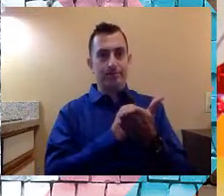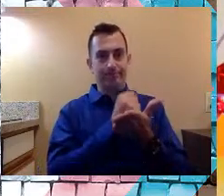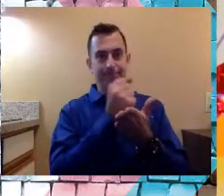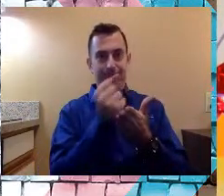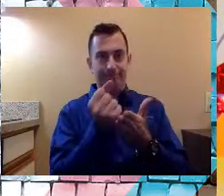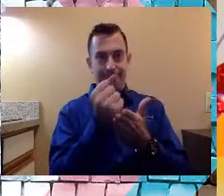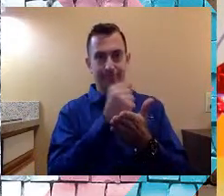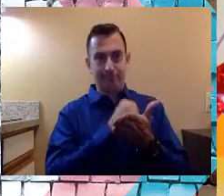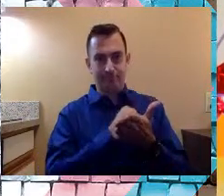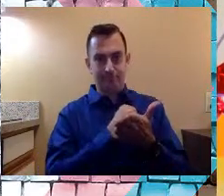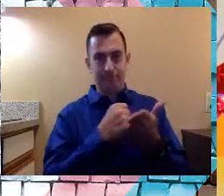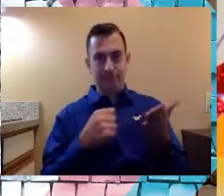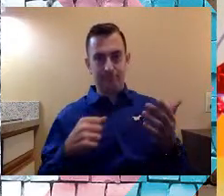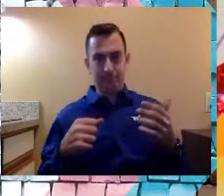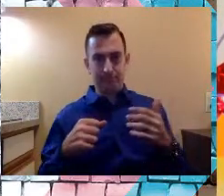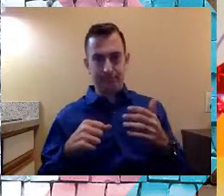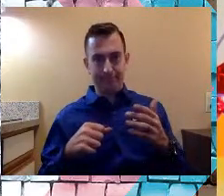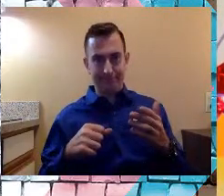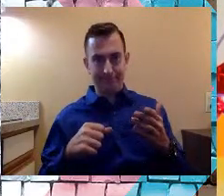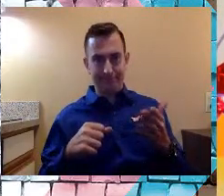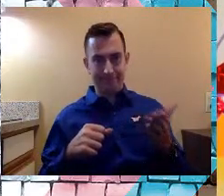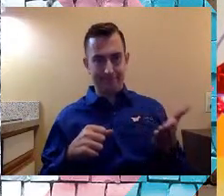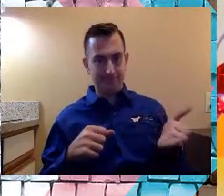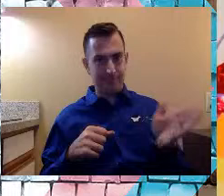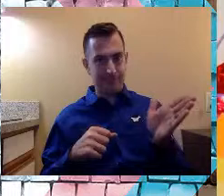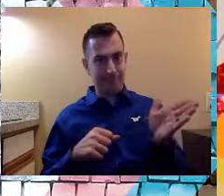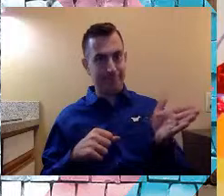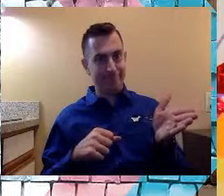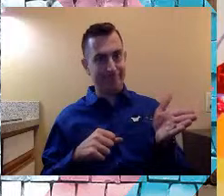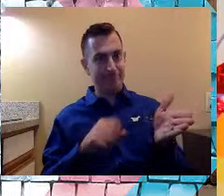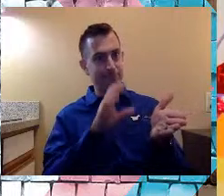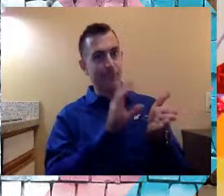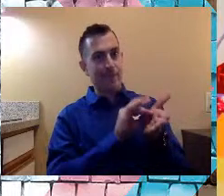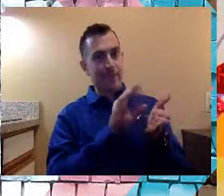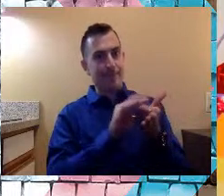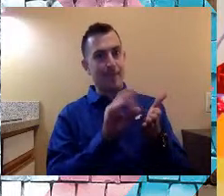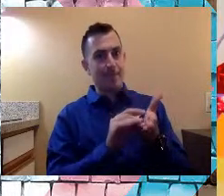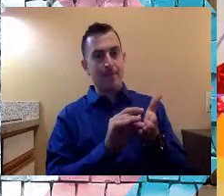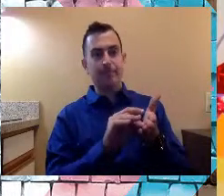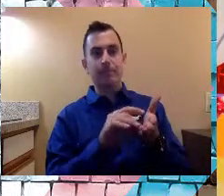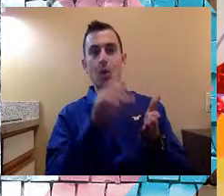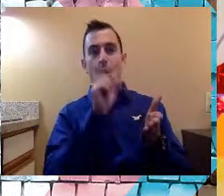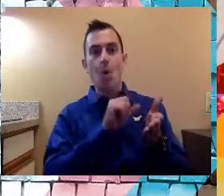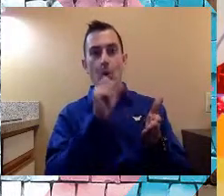and I'm going to stick some of these orange pieces down.